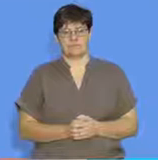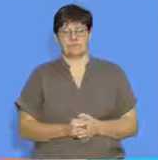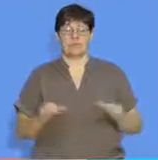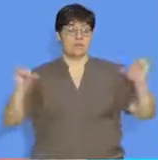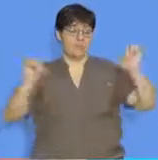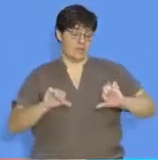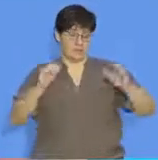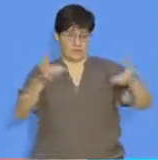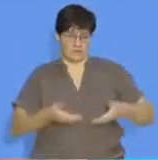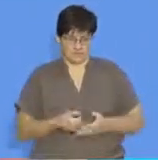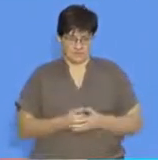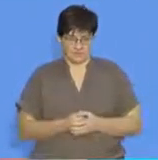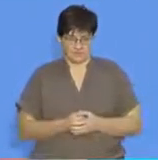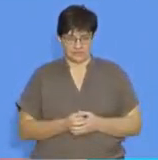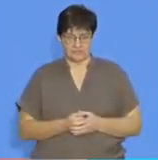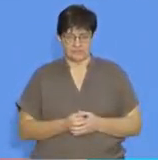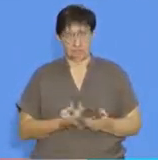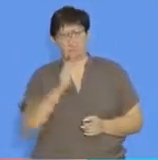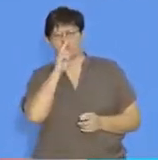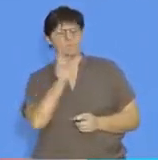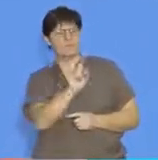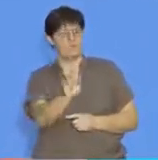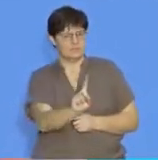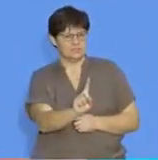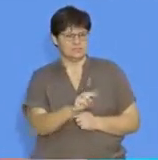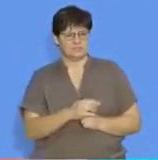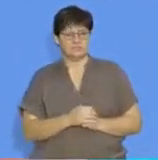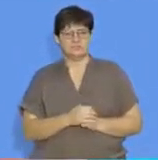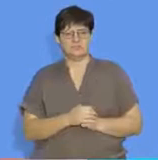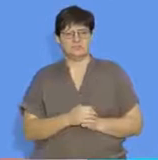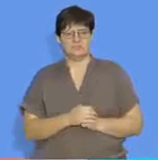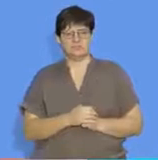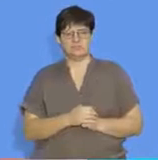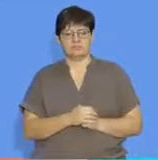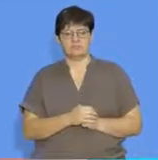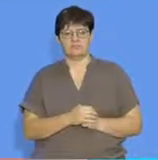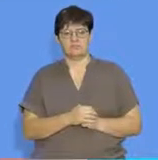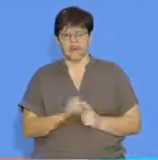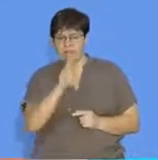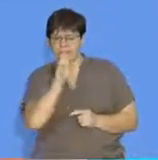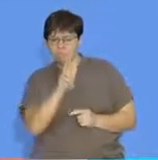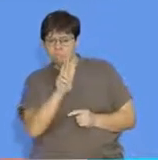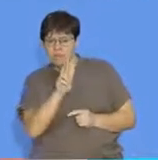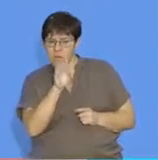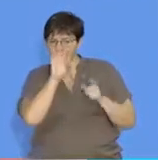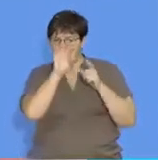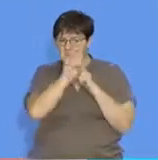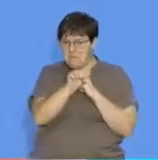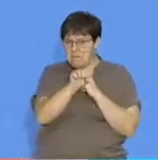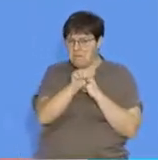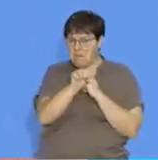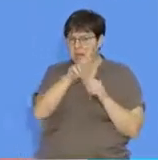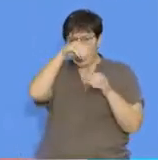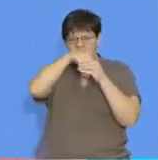Welcome back to our session. We're still looking into the experimental or the practical side of determining,